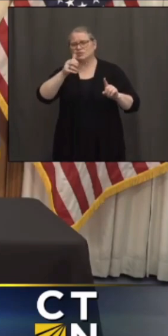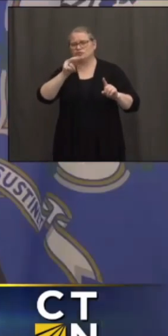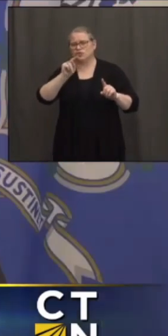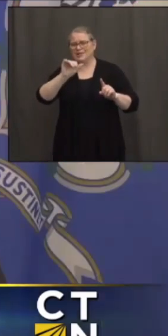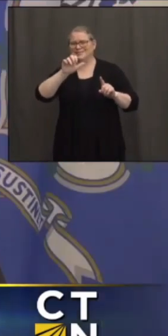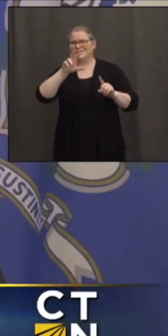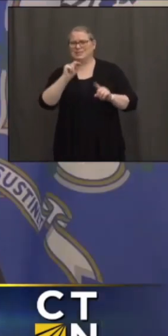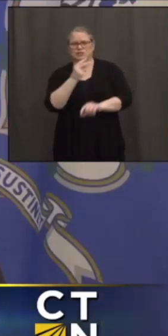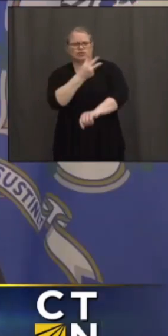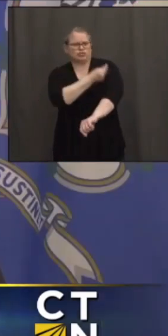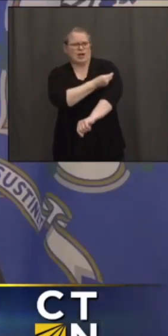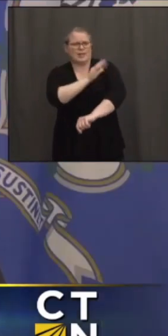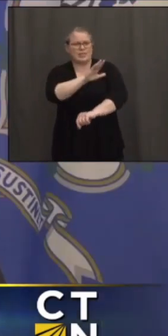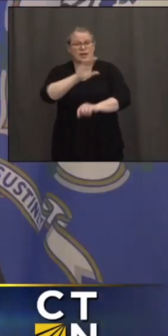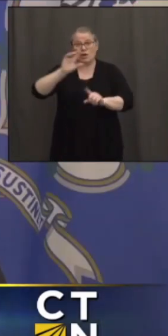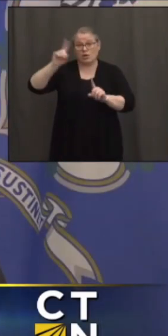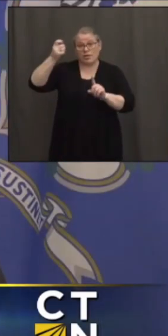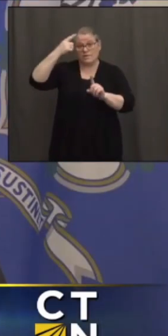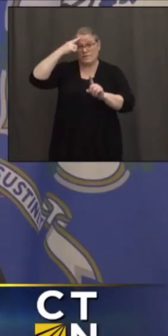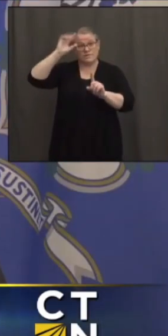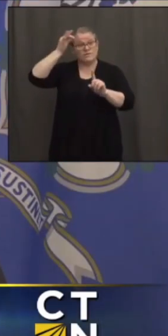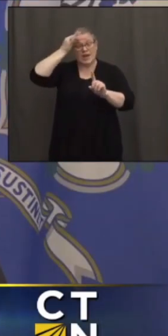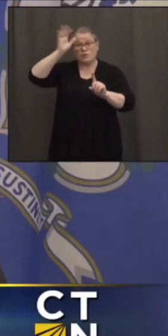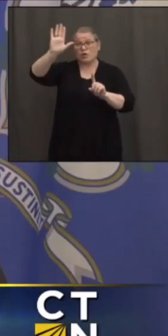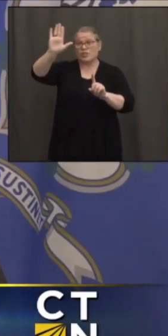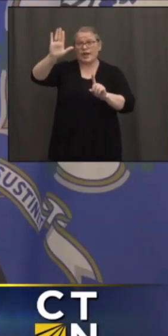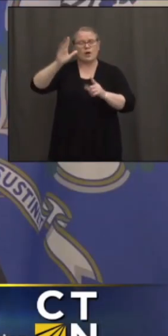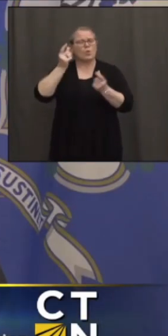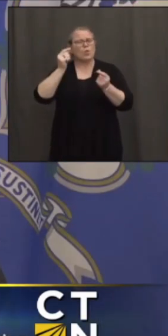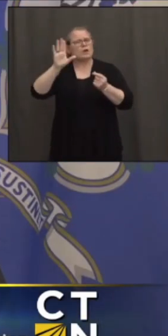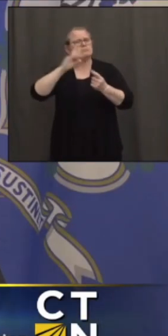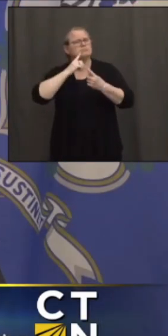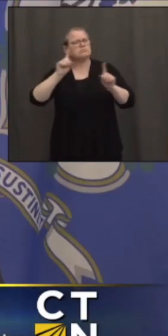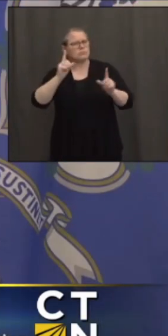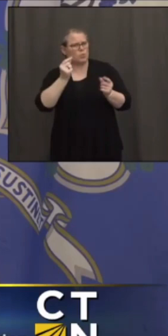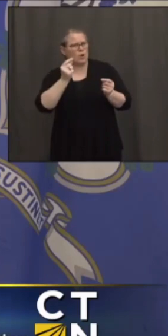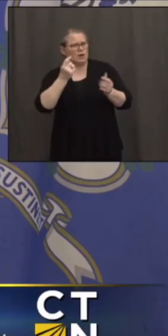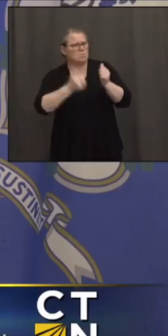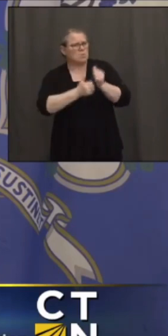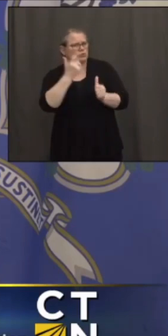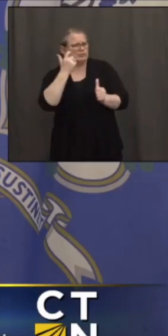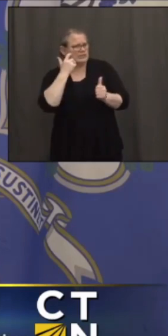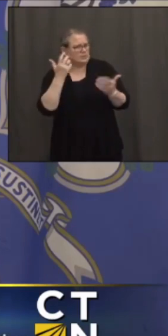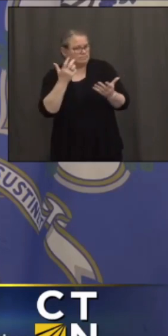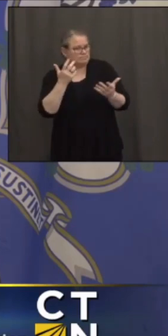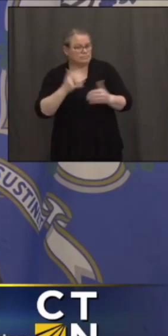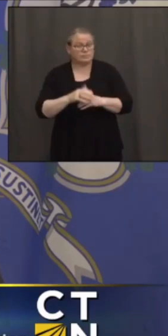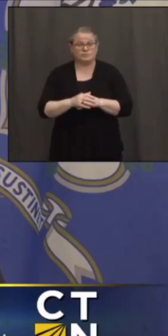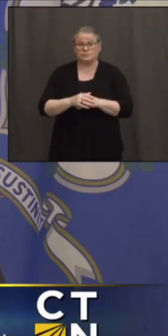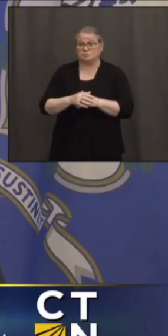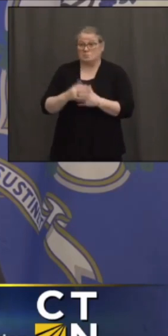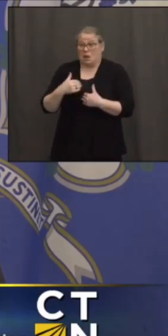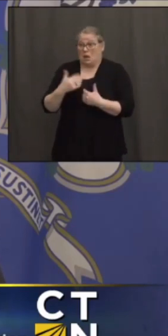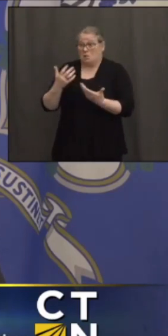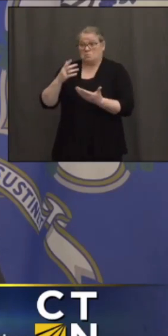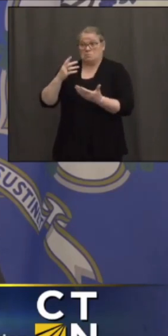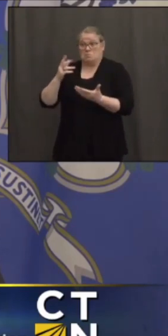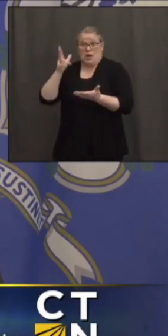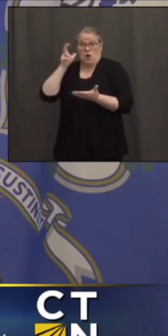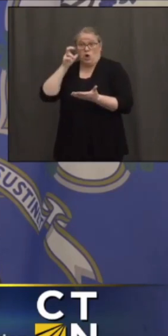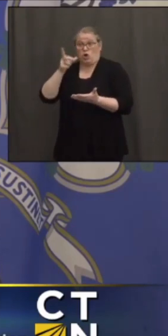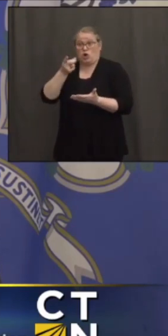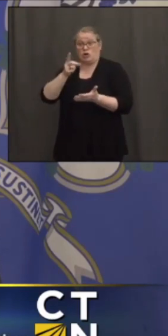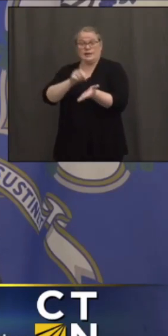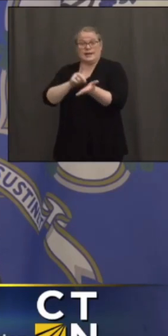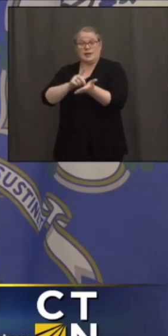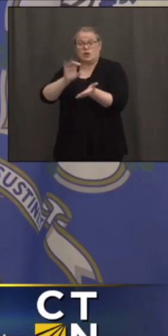What little I know is what I heard from Dr. Fauci, which is they're continuing to look at it, this very narrow subset of people that maybe have a 1